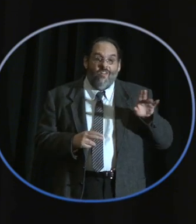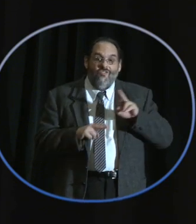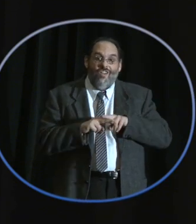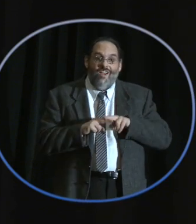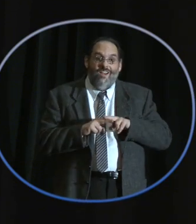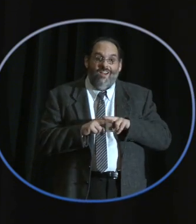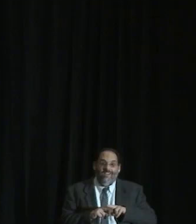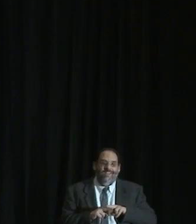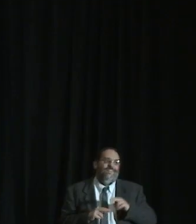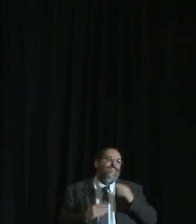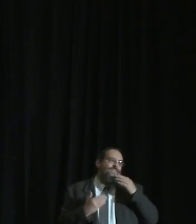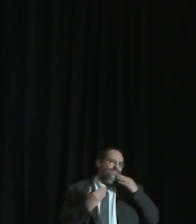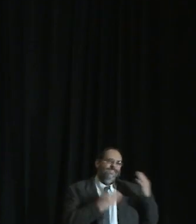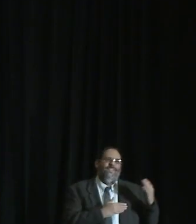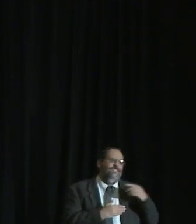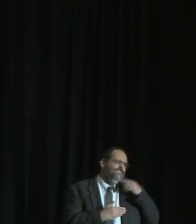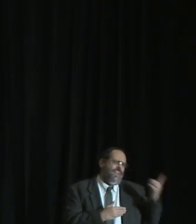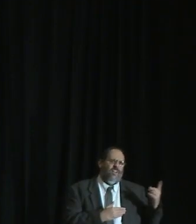staff.